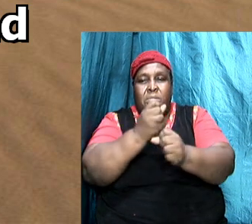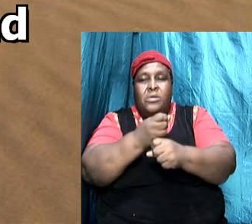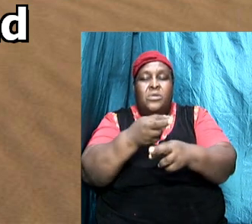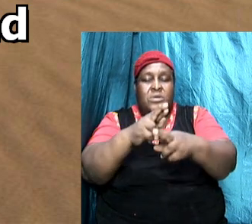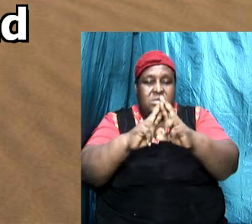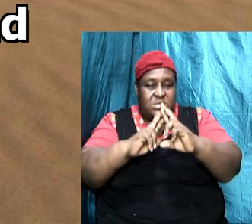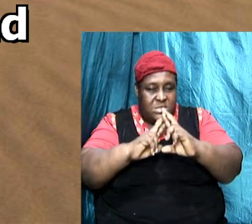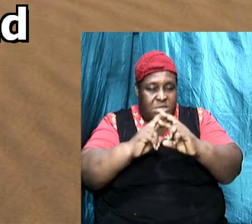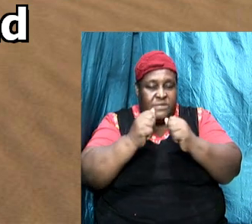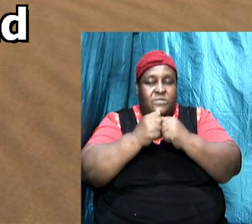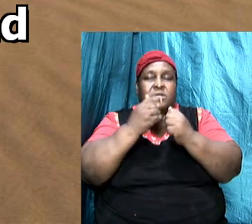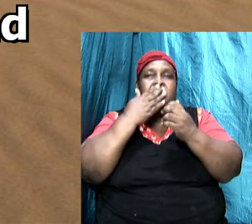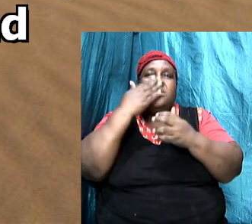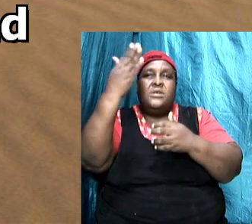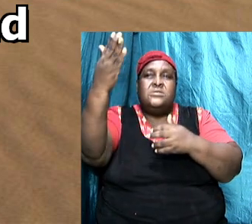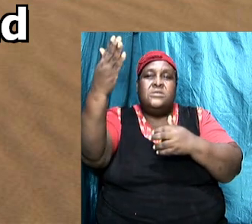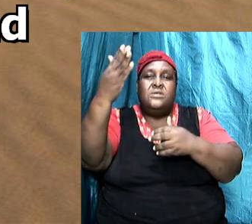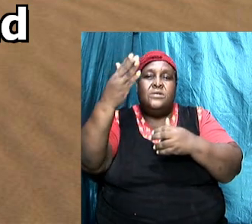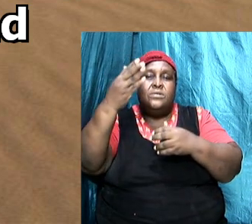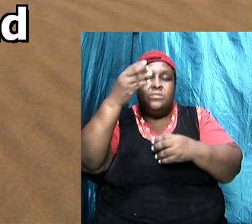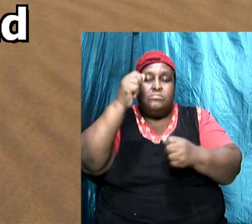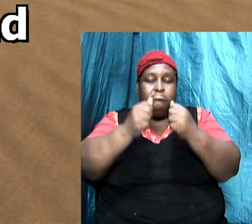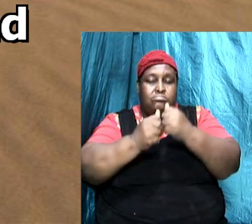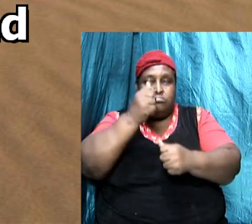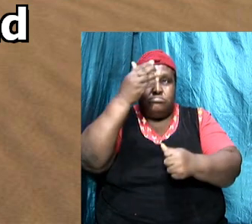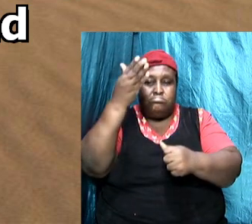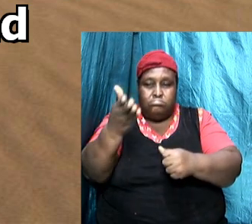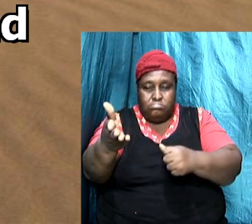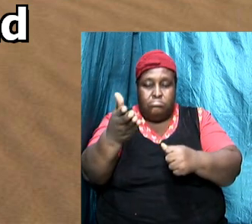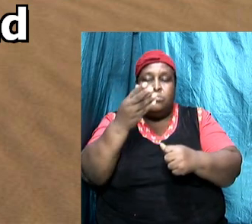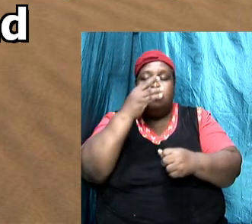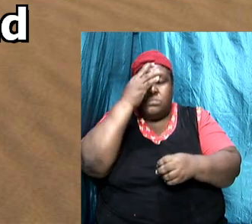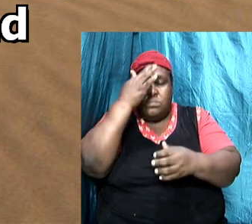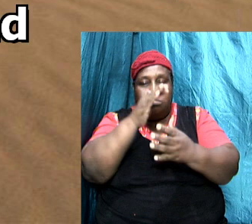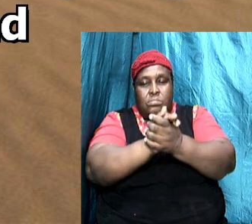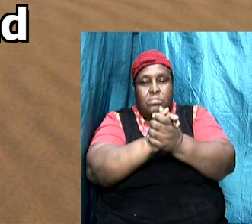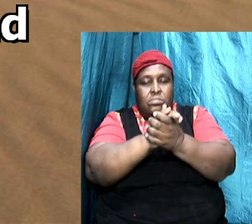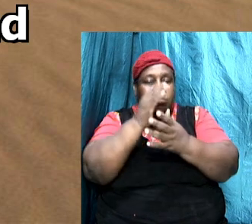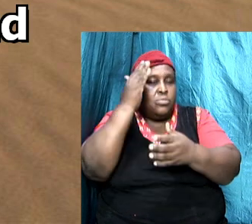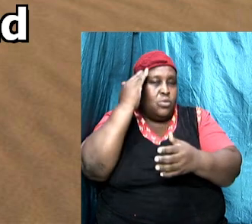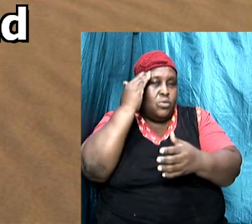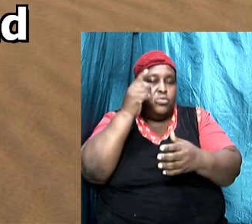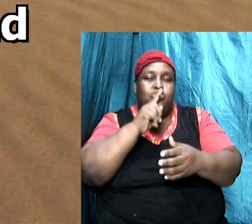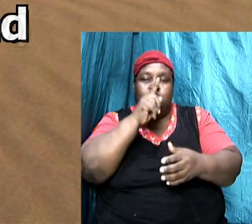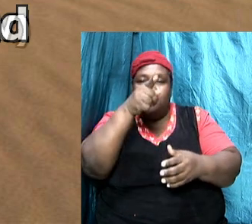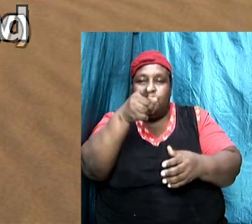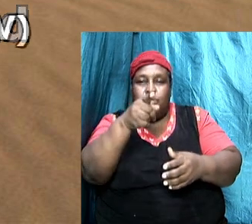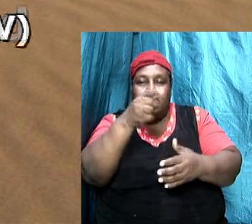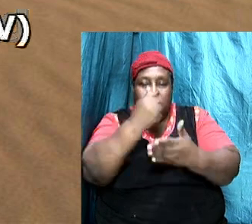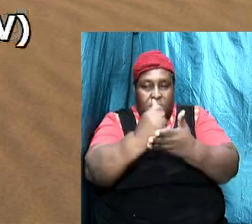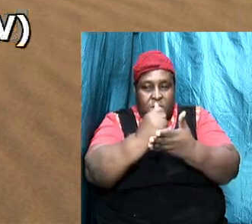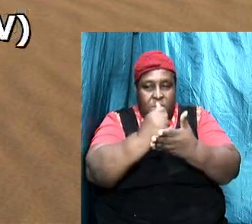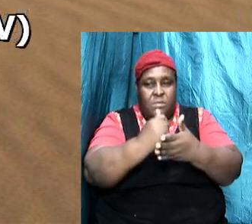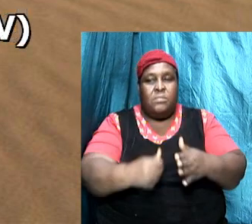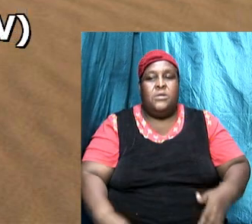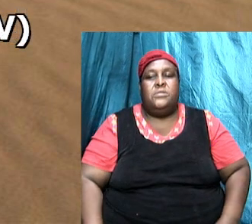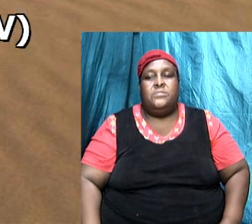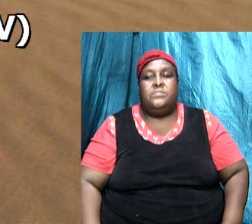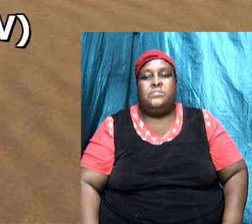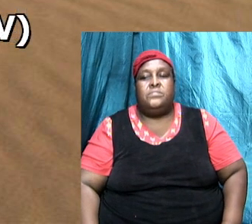with thanksgiving of them which believe and know the truth. Amen.